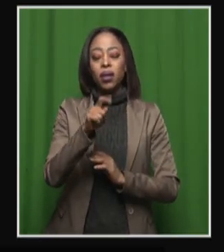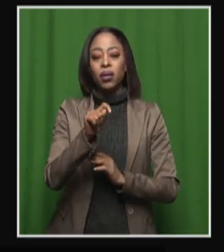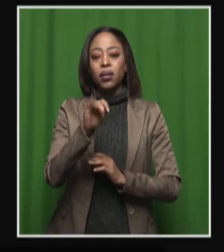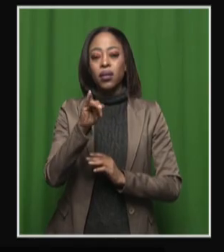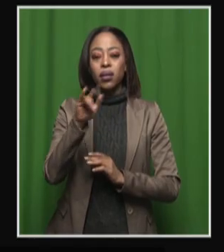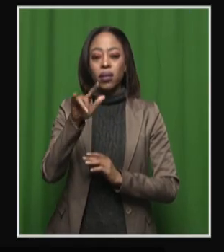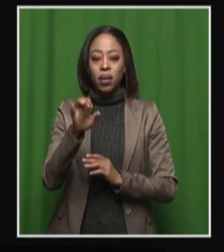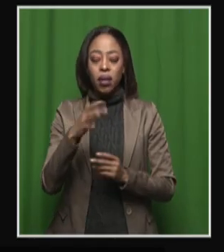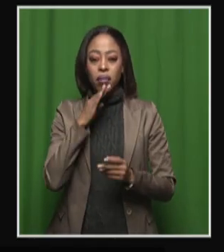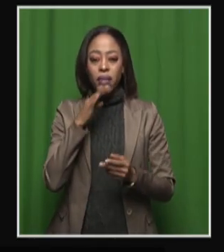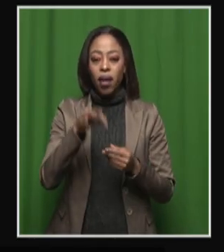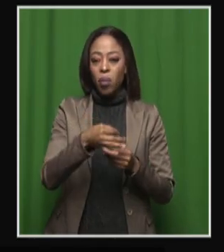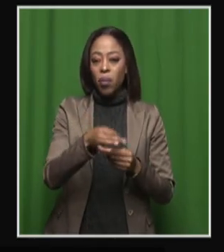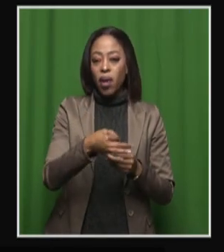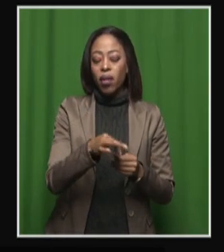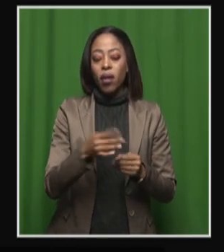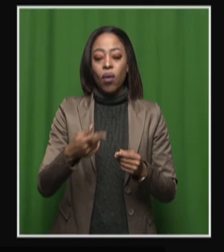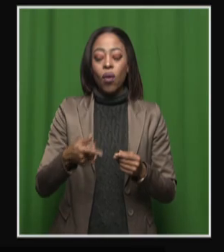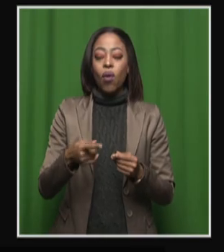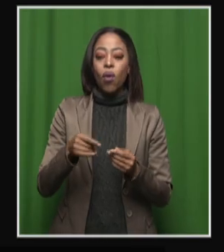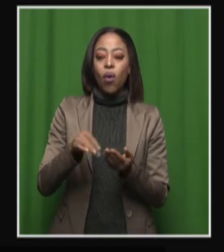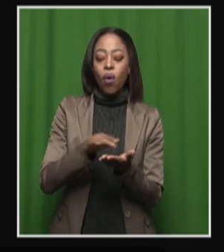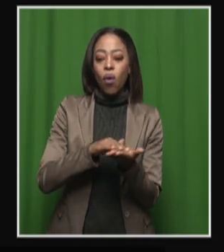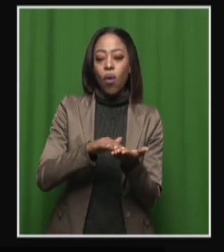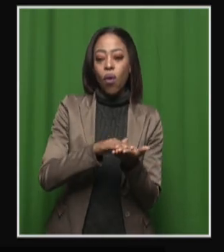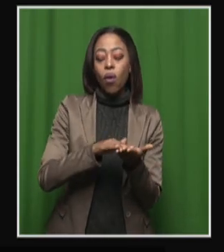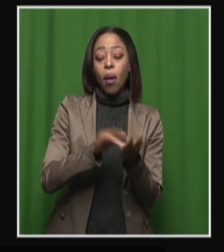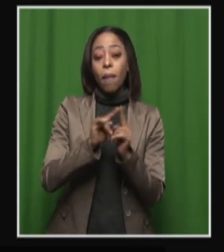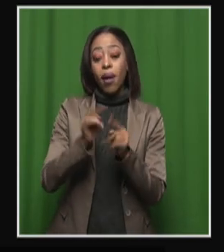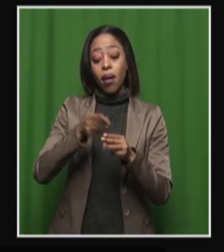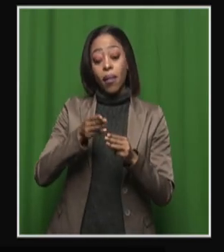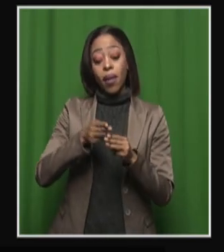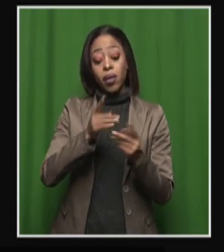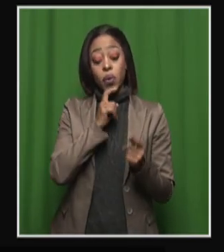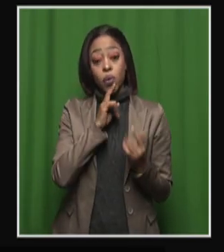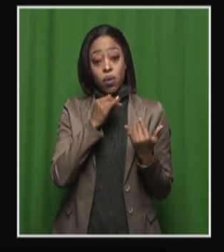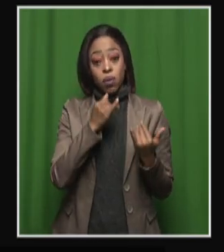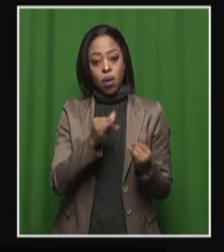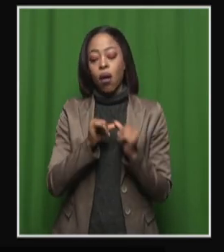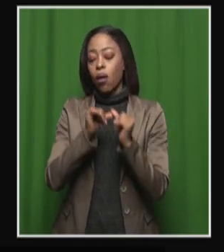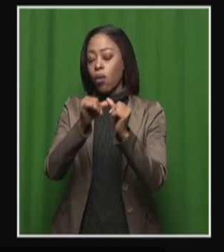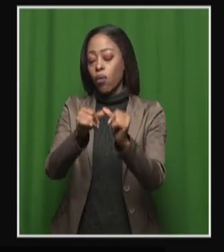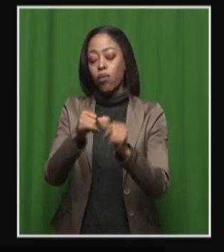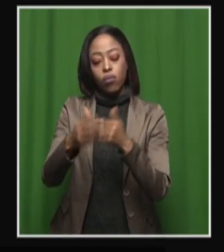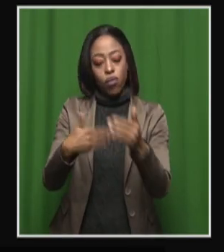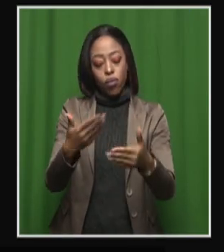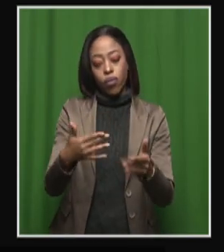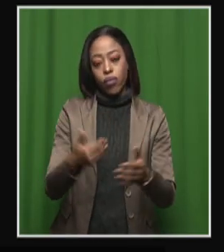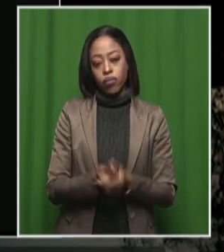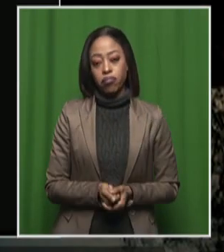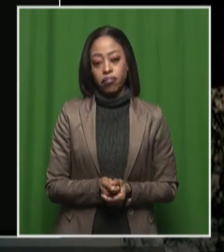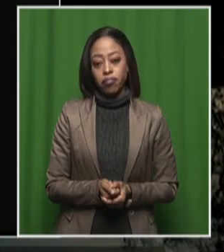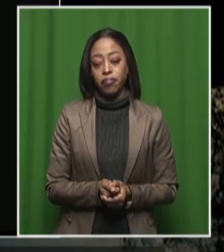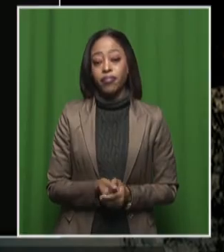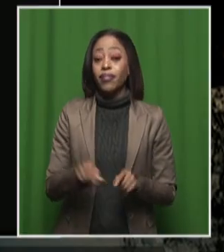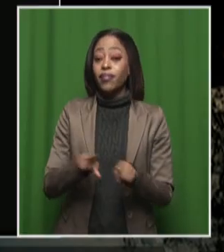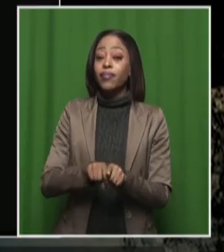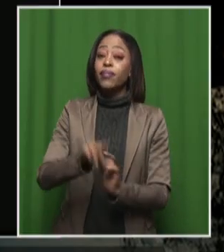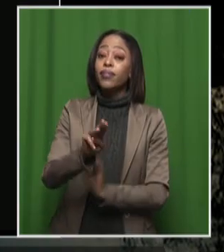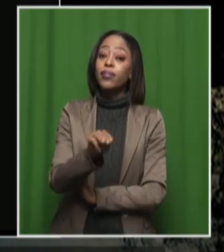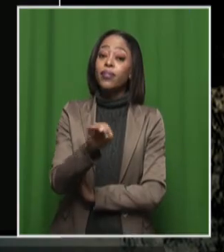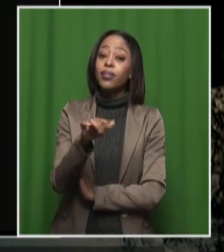embroidery, for example, but I think the method I've chosen is something that lasts a lifetime. Right, right. And Meagan, let's talk about your dress